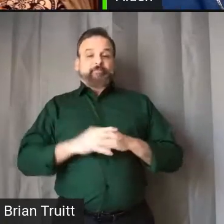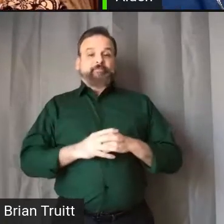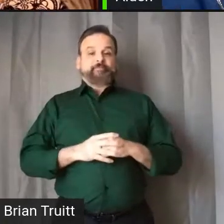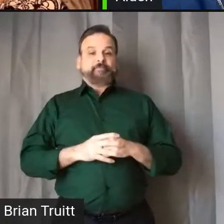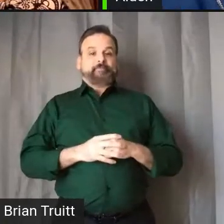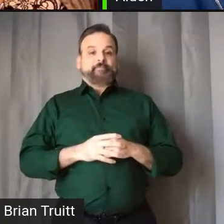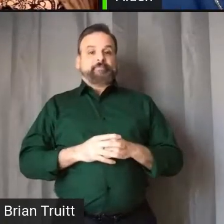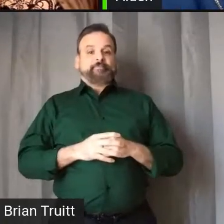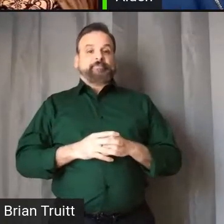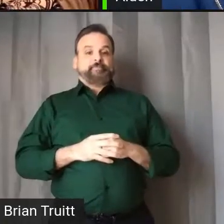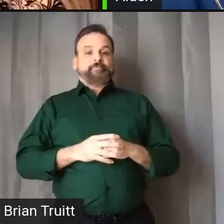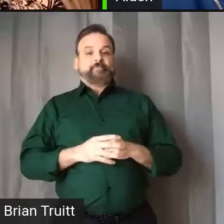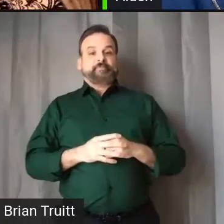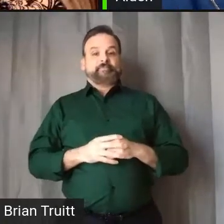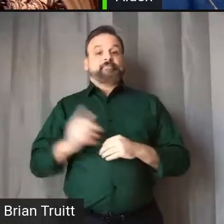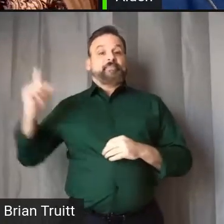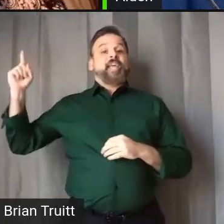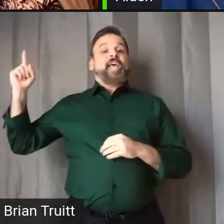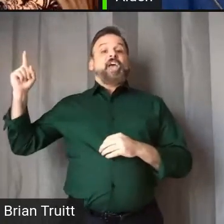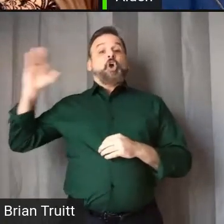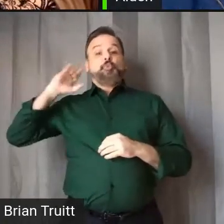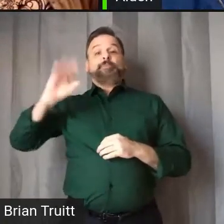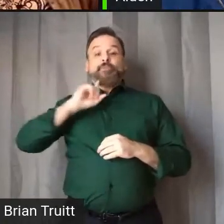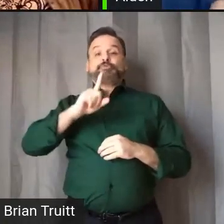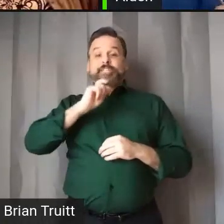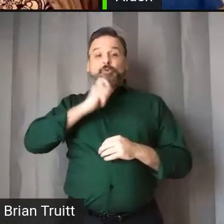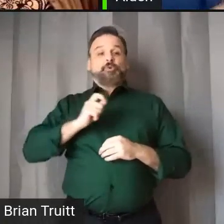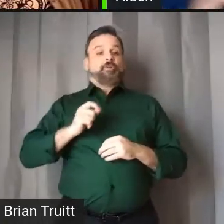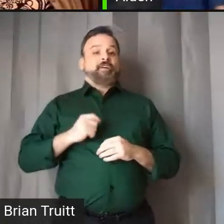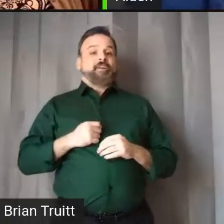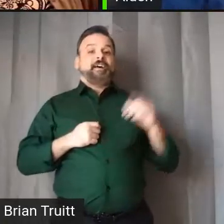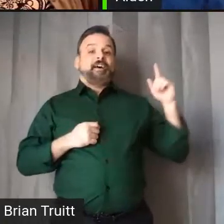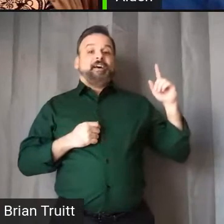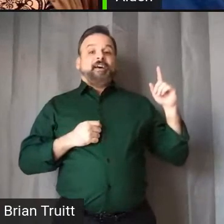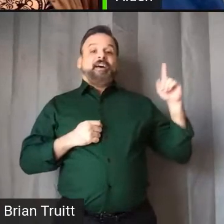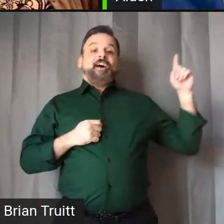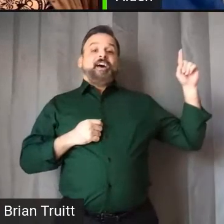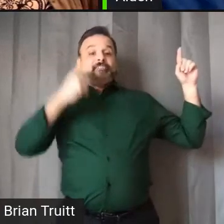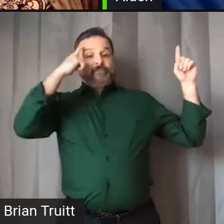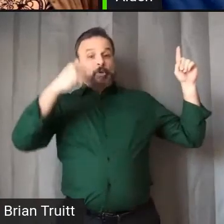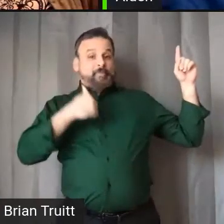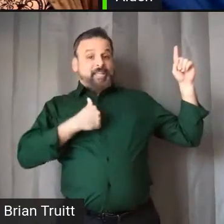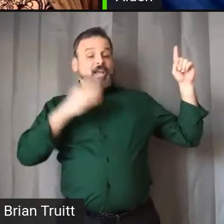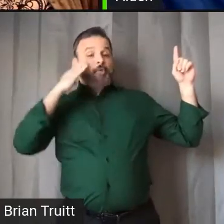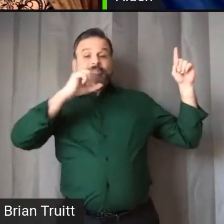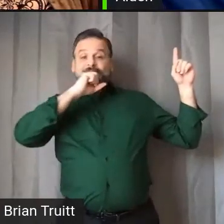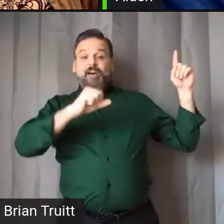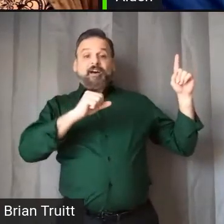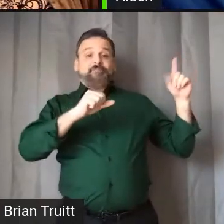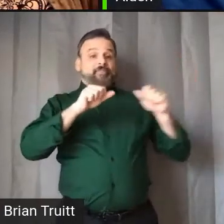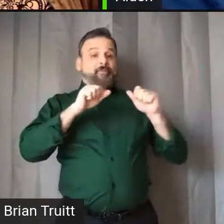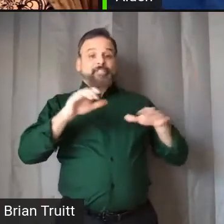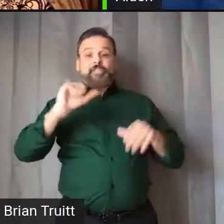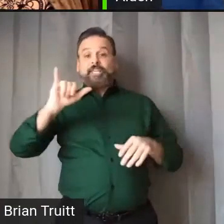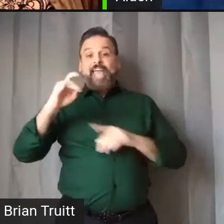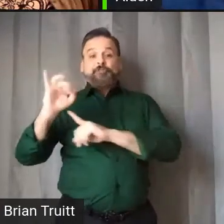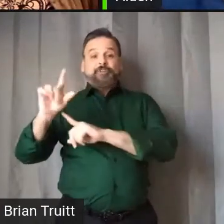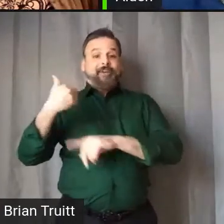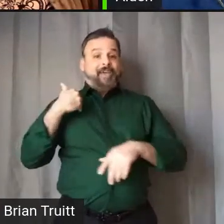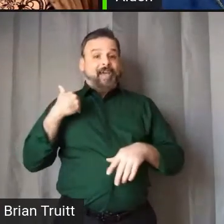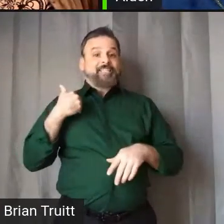That'd be very cool. Yeah. For me, I would love the magic that Yadril has. I would love to be able